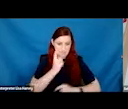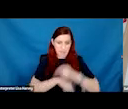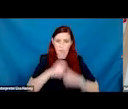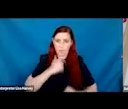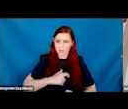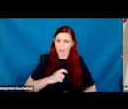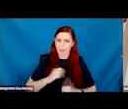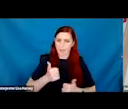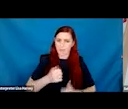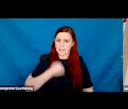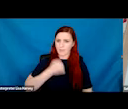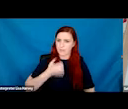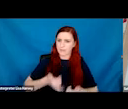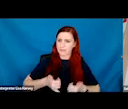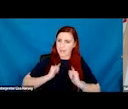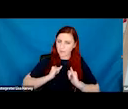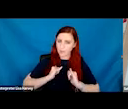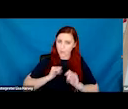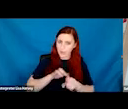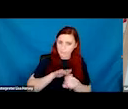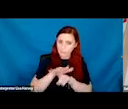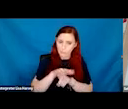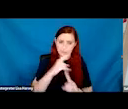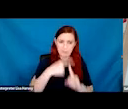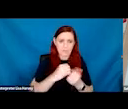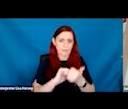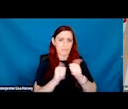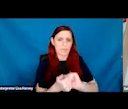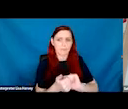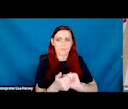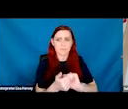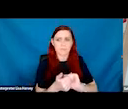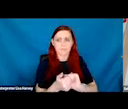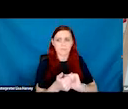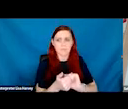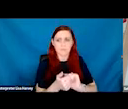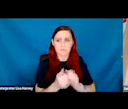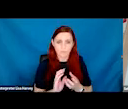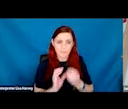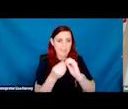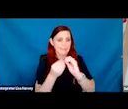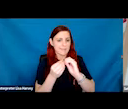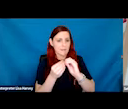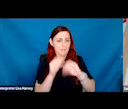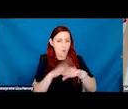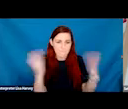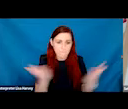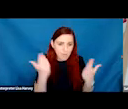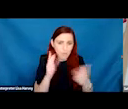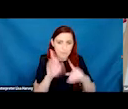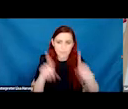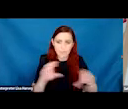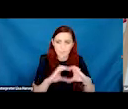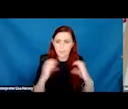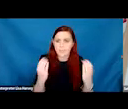satisfaction from being able to effect positive change and contribute to our vibrant and diverse communities. The legislative environment